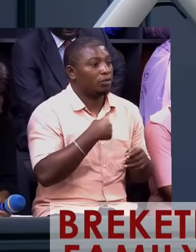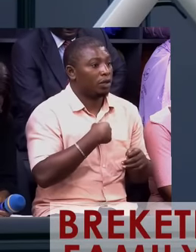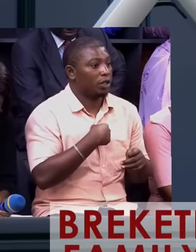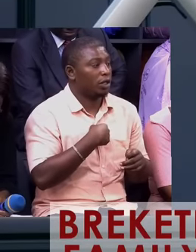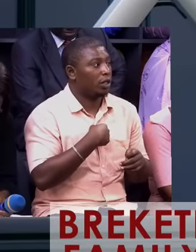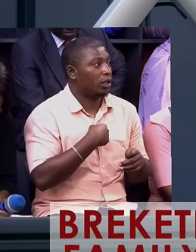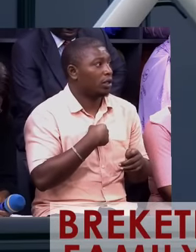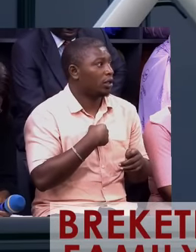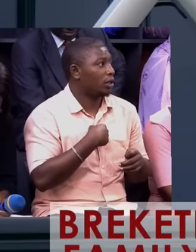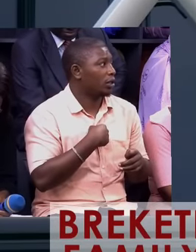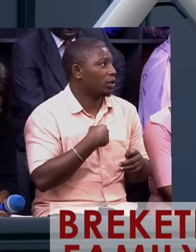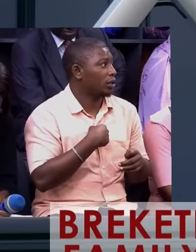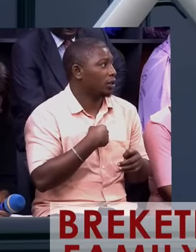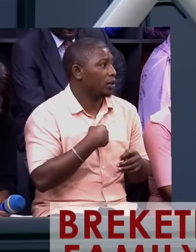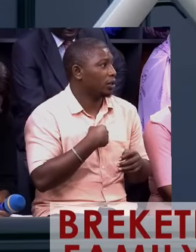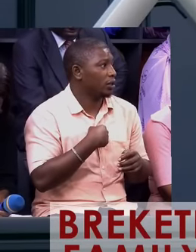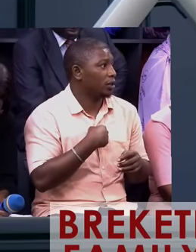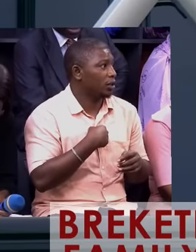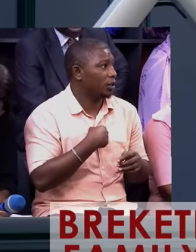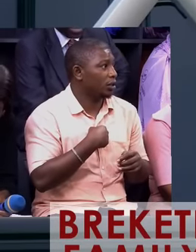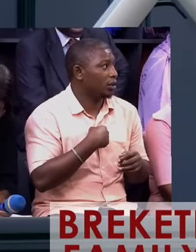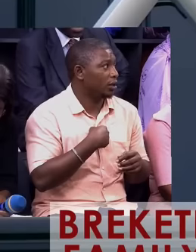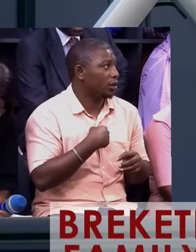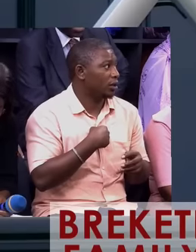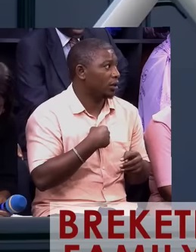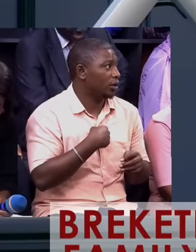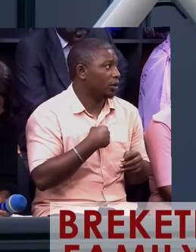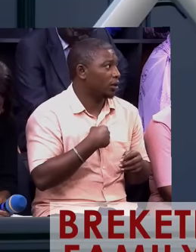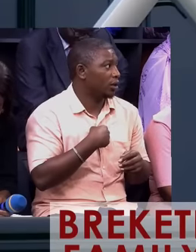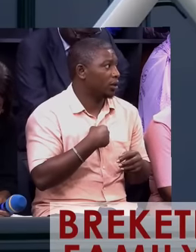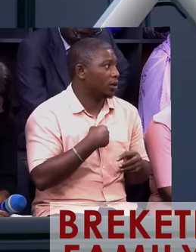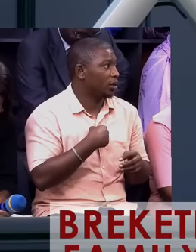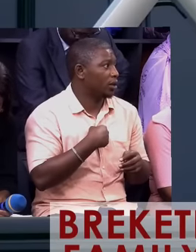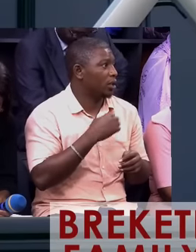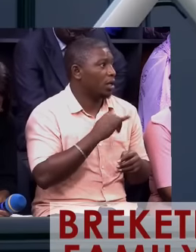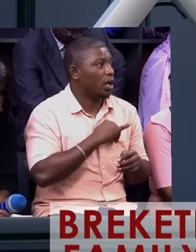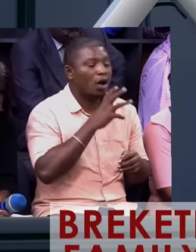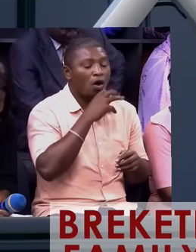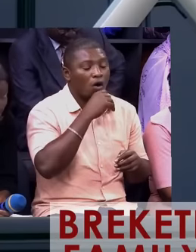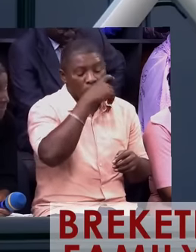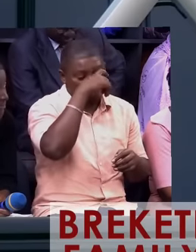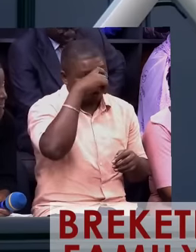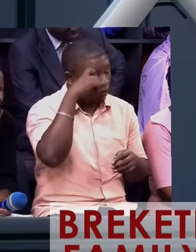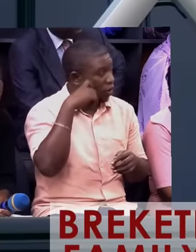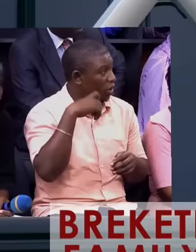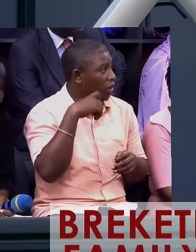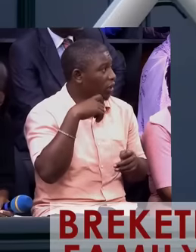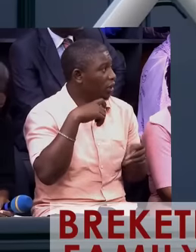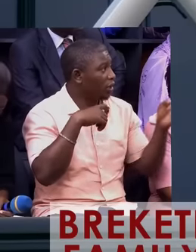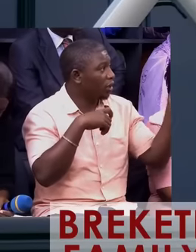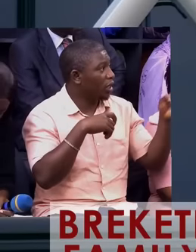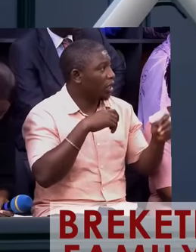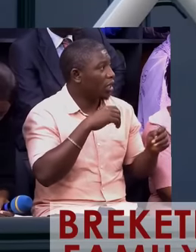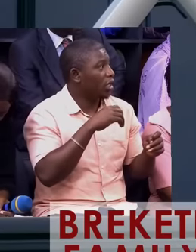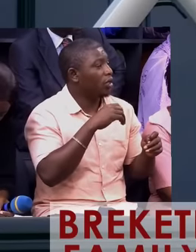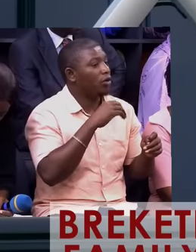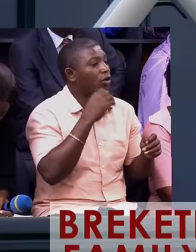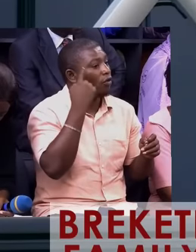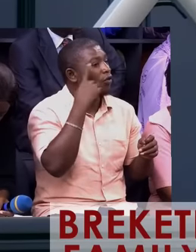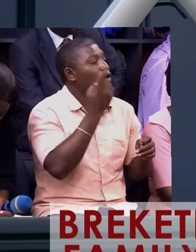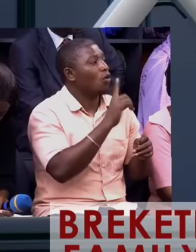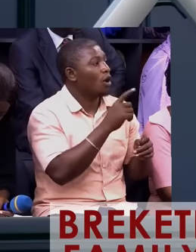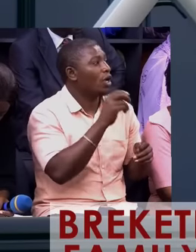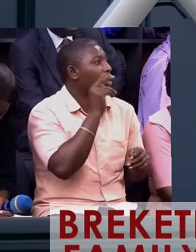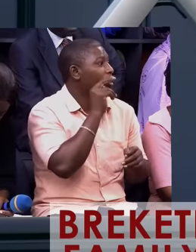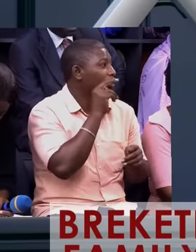bombone I put it inside the toilet I was sweating now now where you the vacine